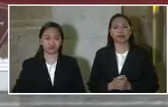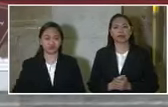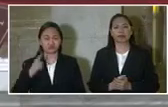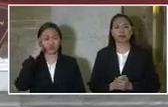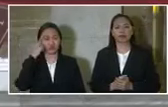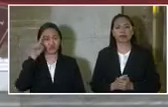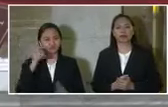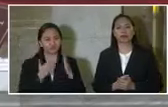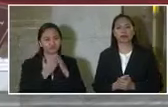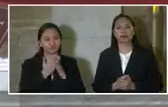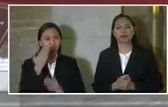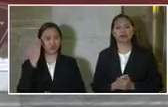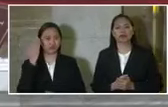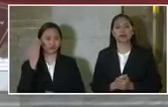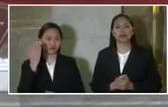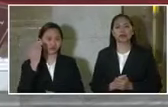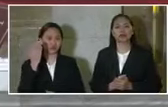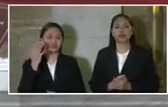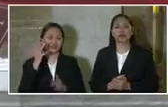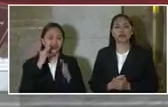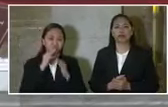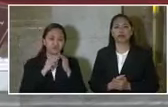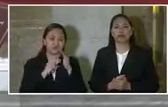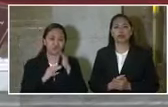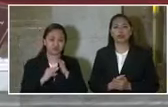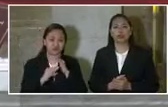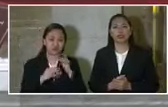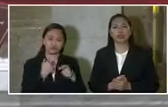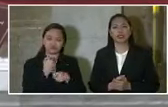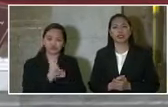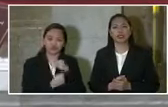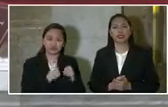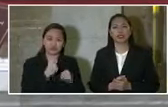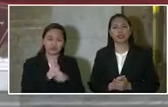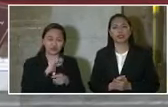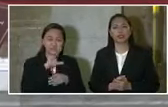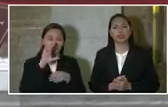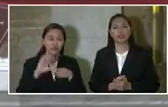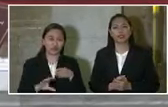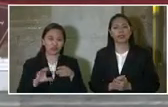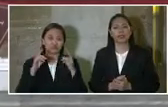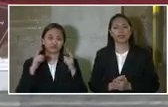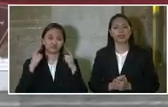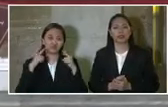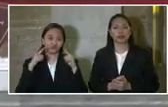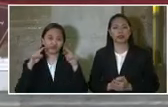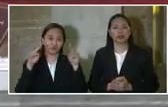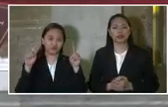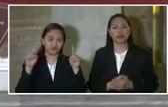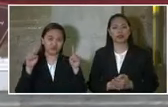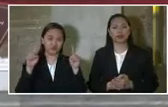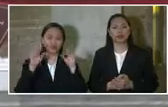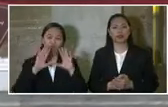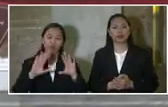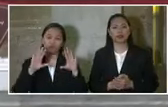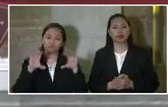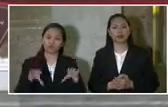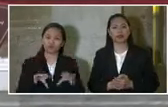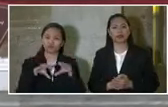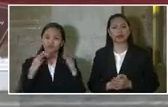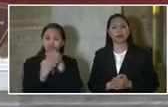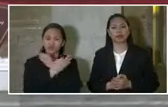For through his Paschal mystery, he accomplished the marvelous deed by which he has